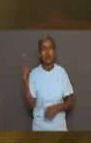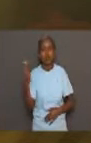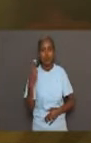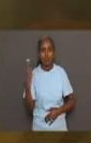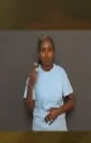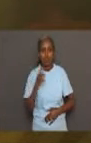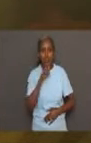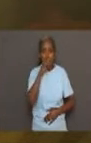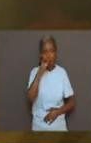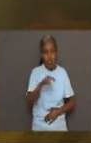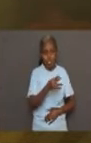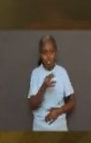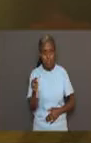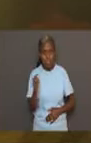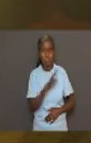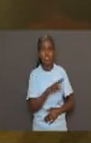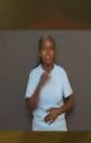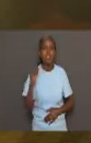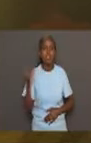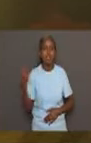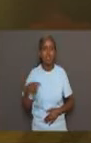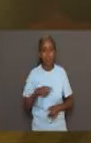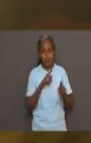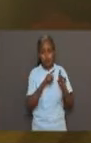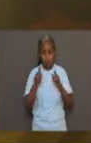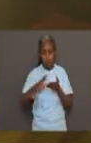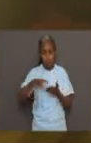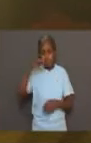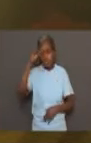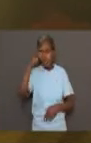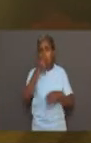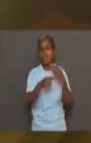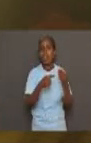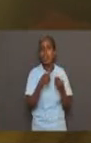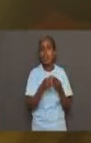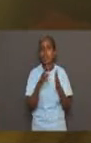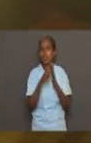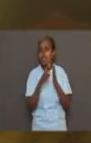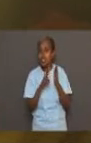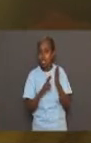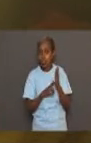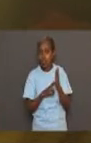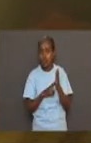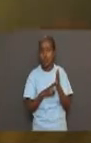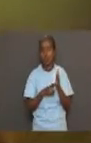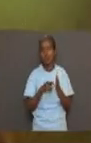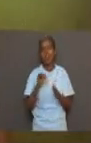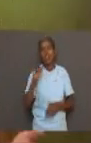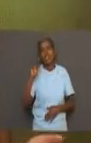truth tables, and we also learned about the rules of inference.